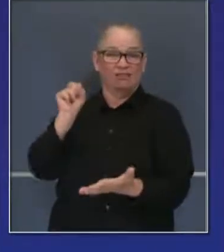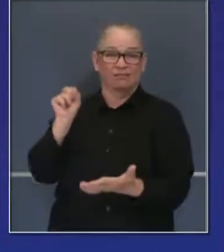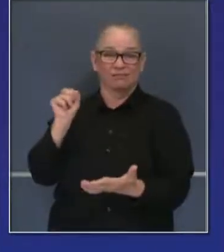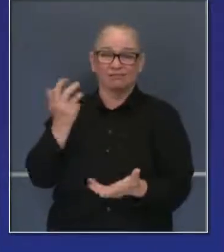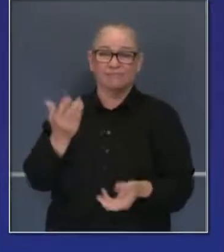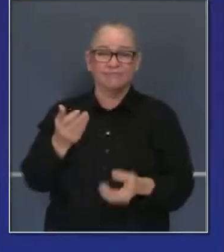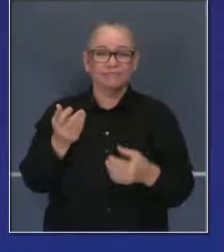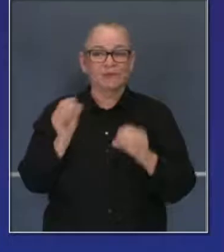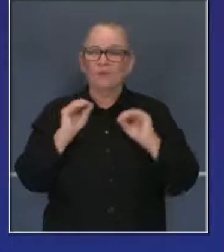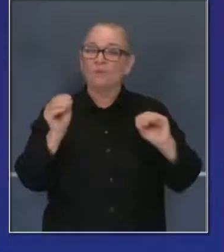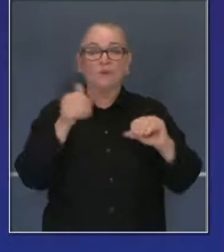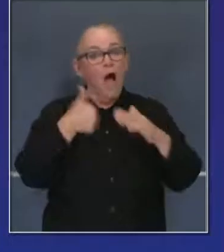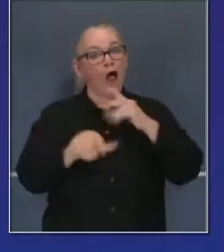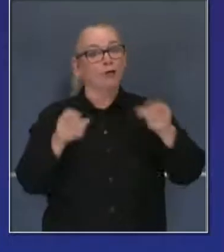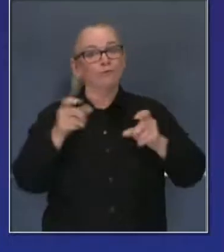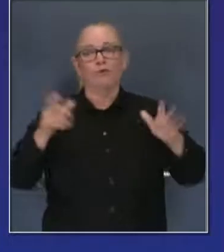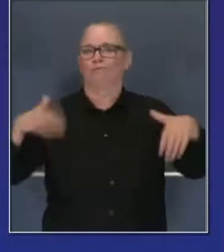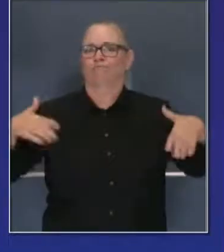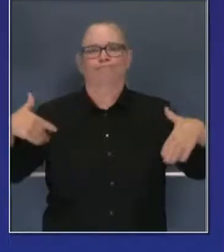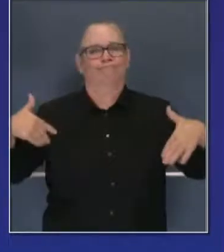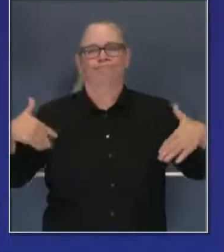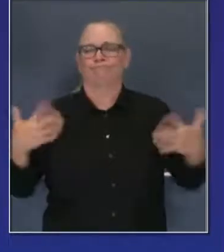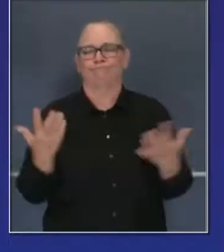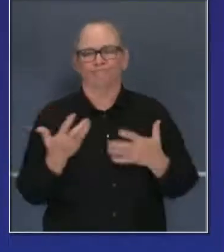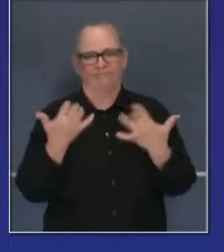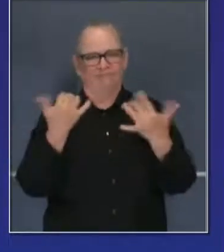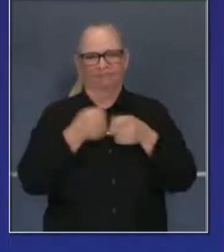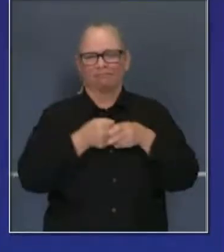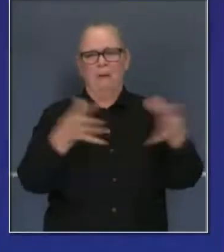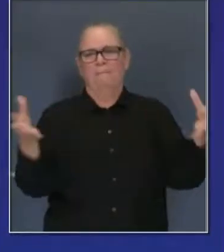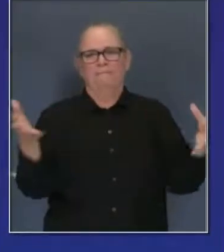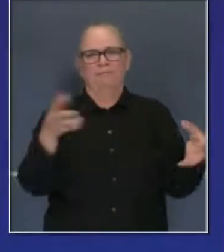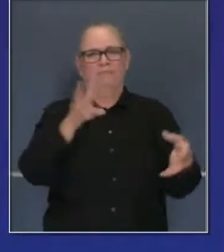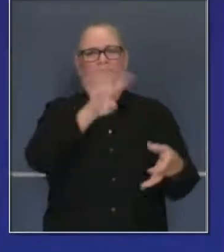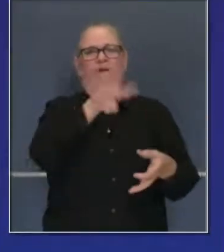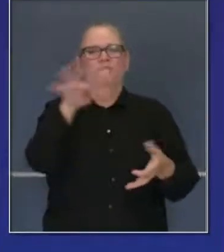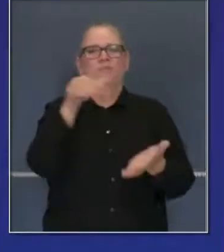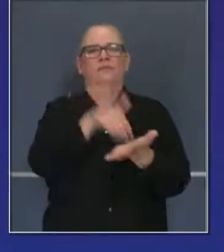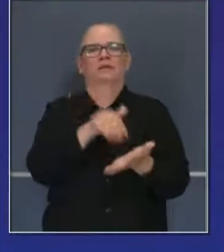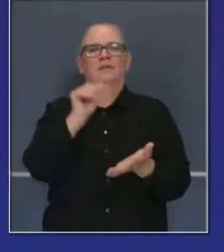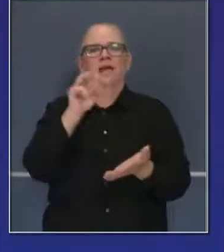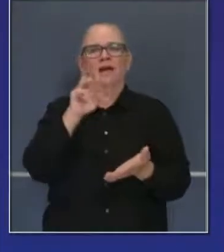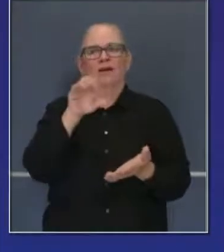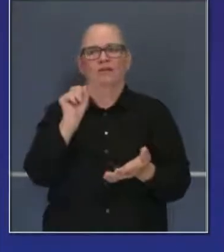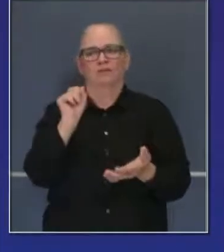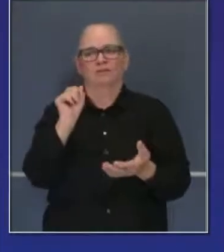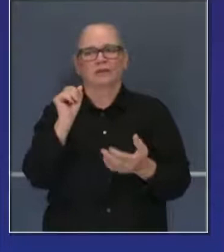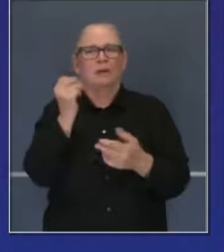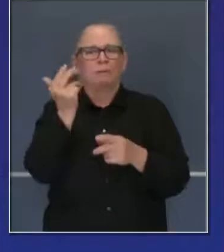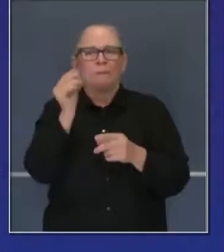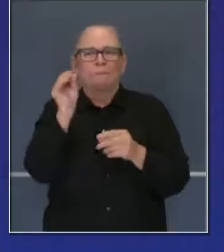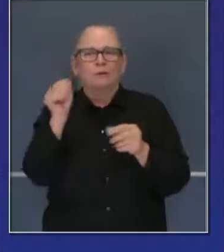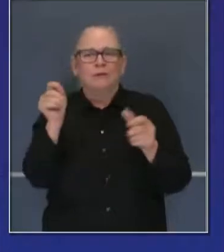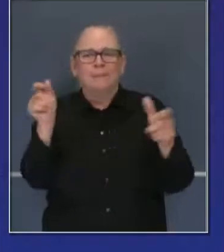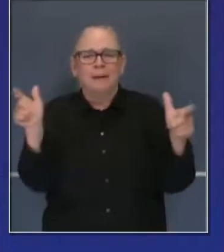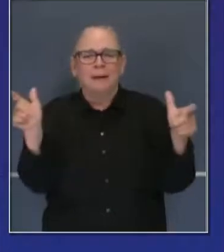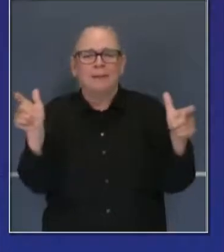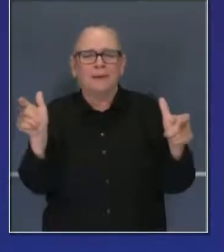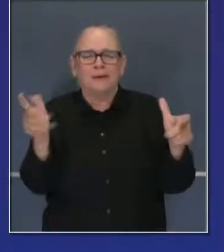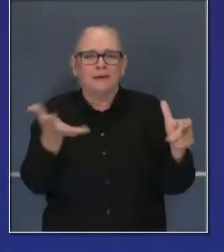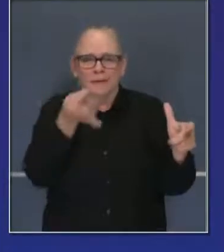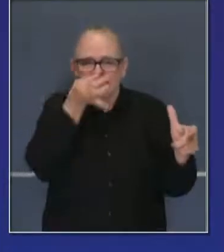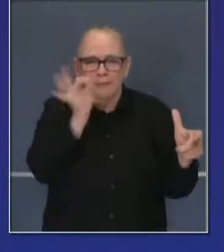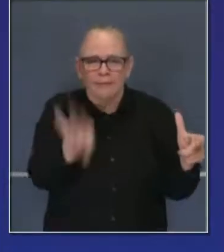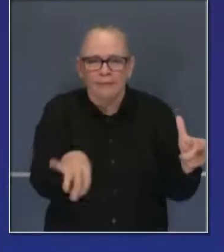week. It has grown to 44,000 acres, just 3% contained this week. As we pull back and we see containment on